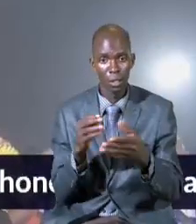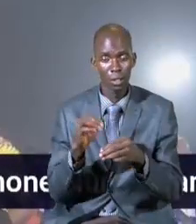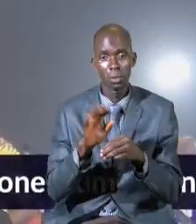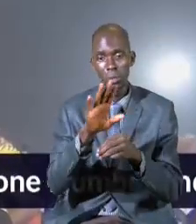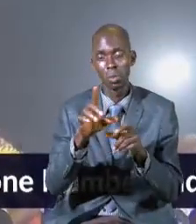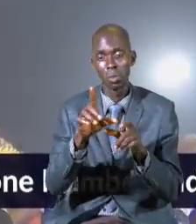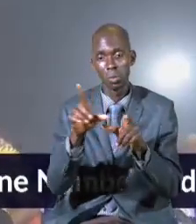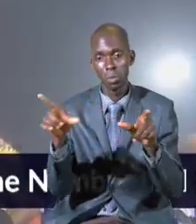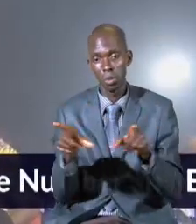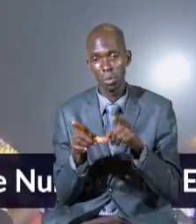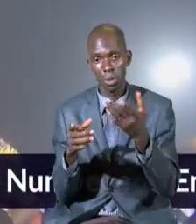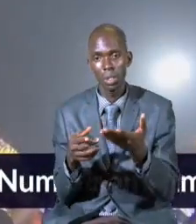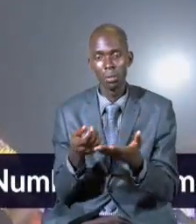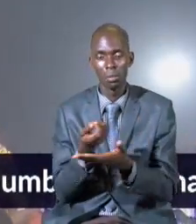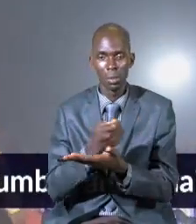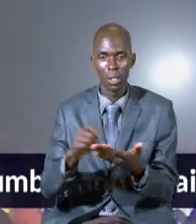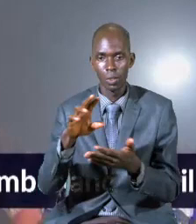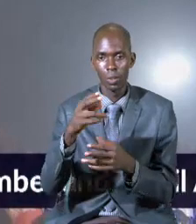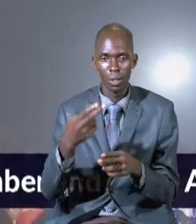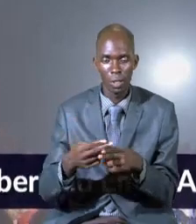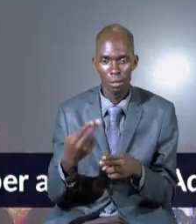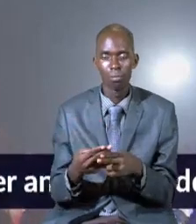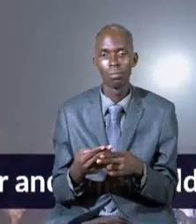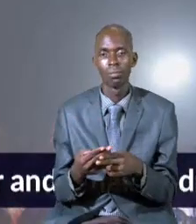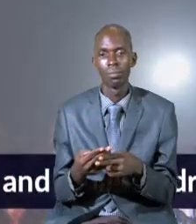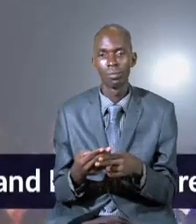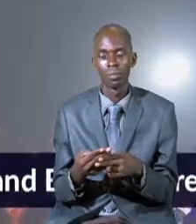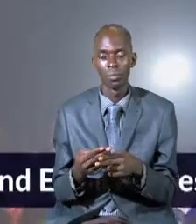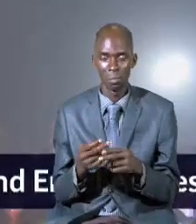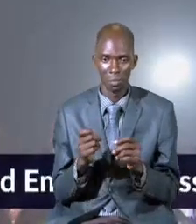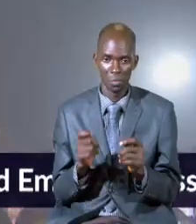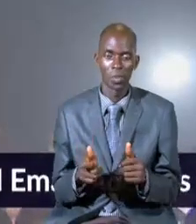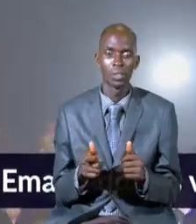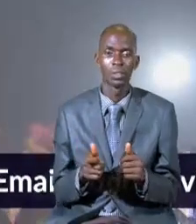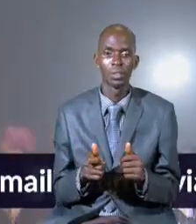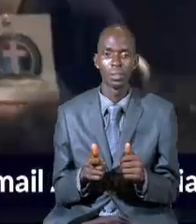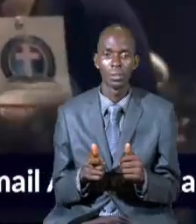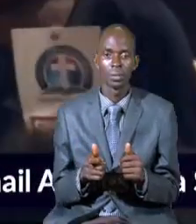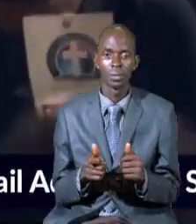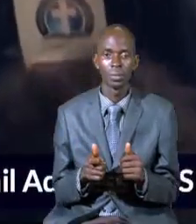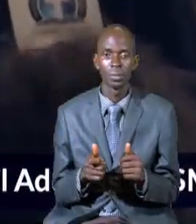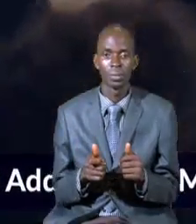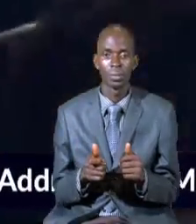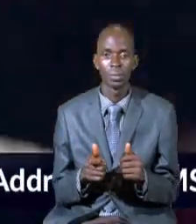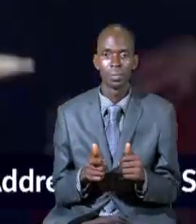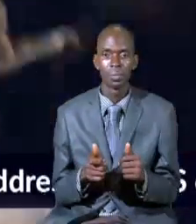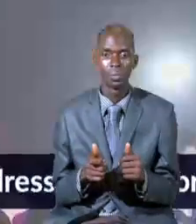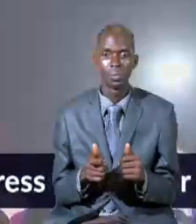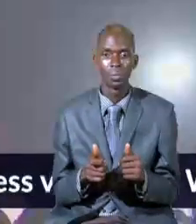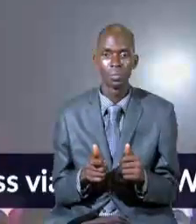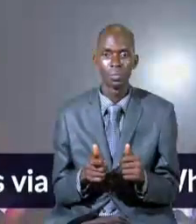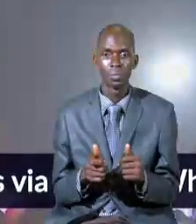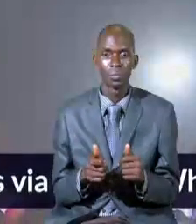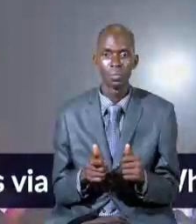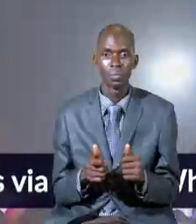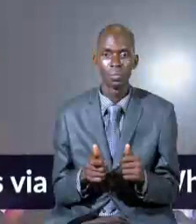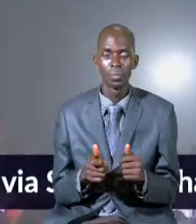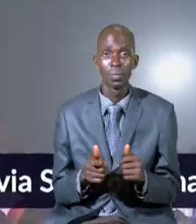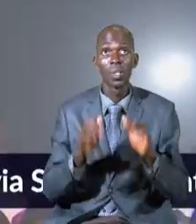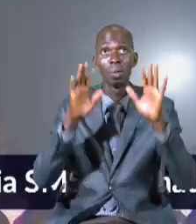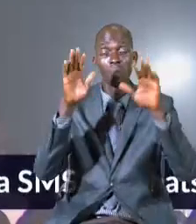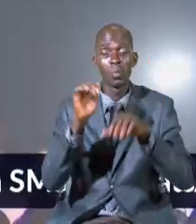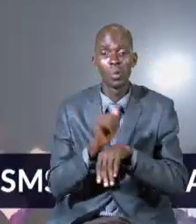name, put it there. Quick, fast, prompt, miracle is